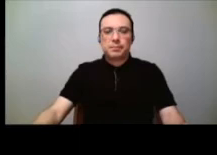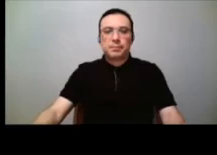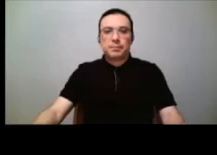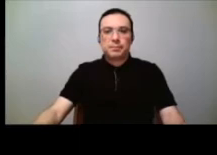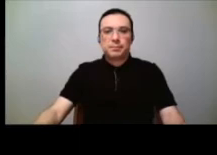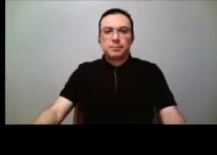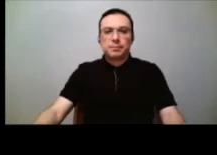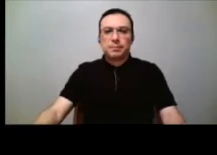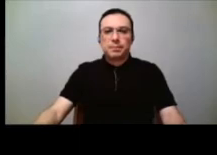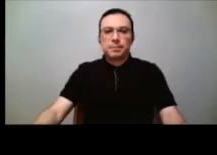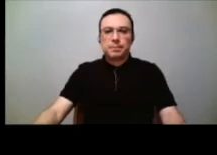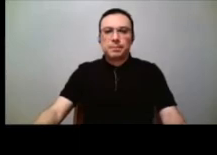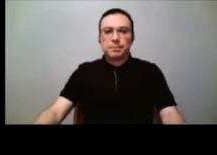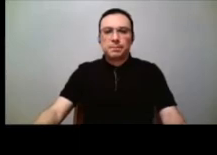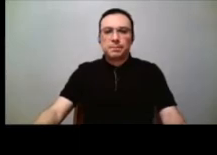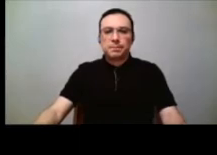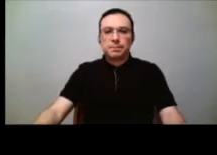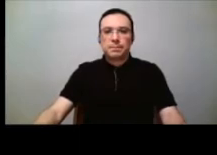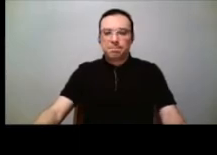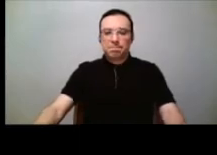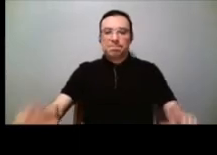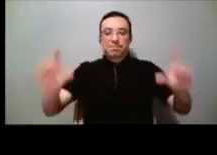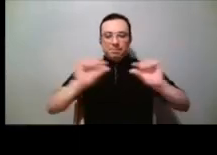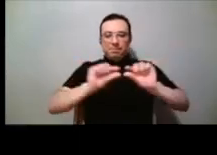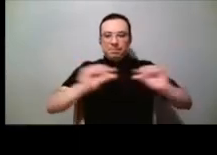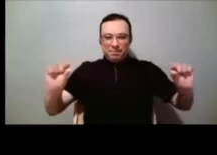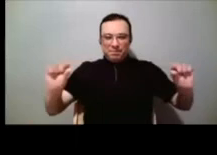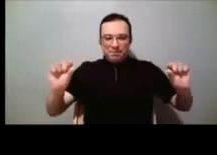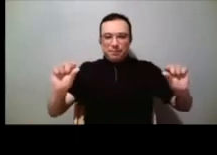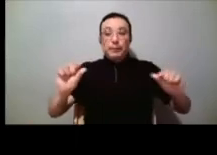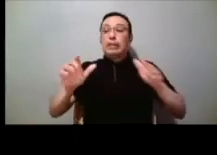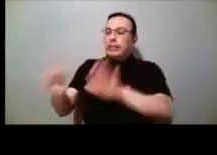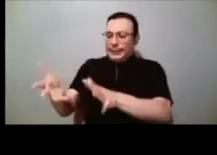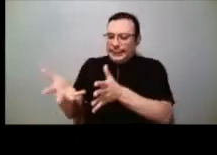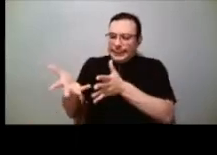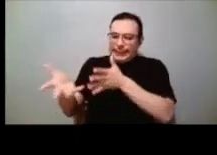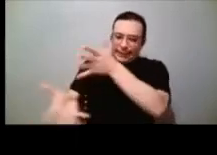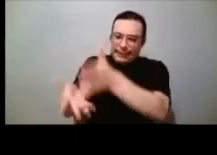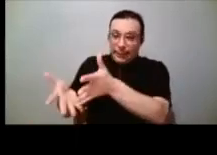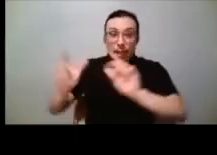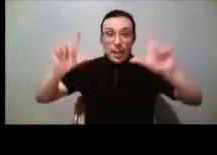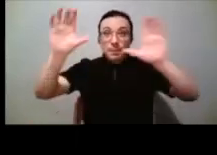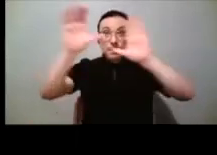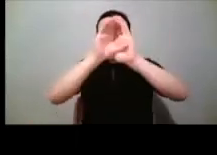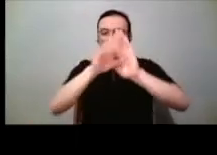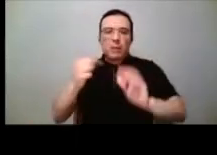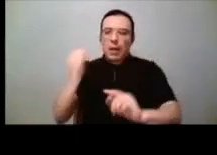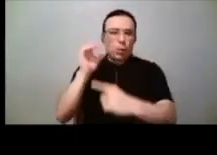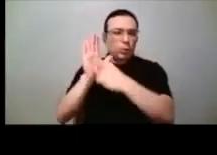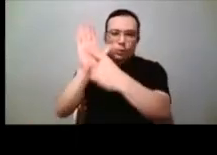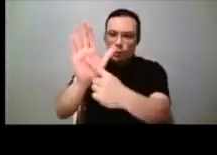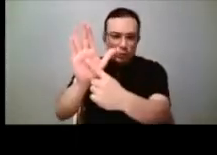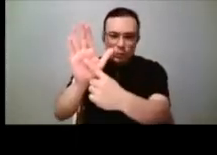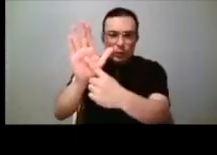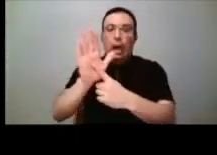Under the title Reckoning with the Dead, there's an image I refuse to show you. This photograph I am not reproducing